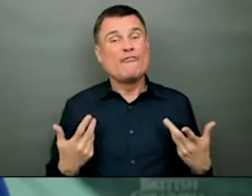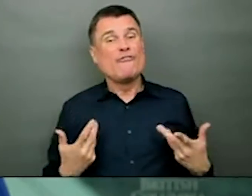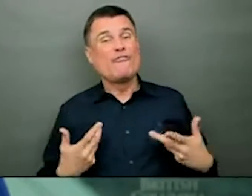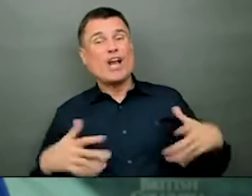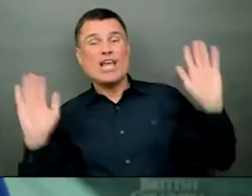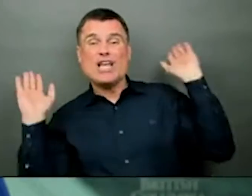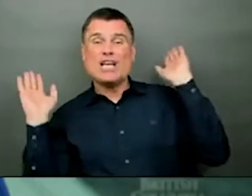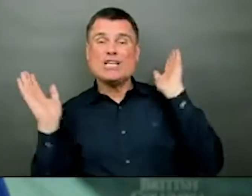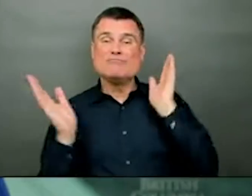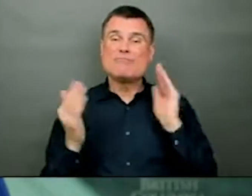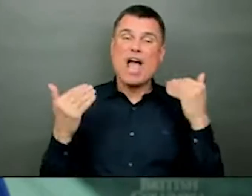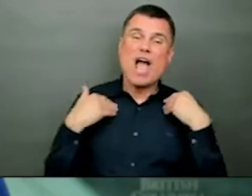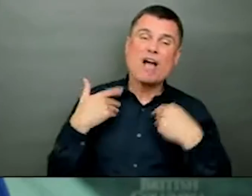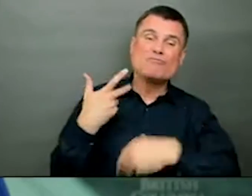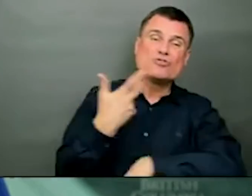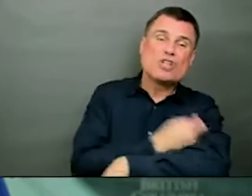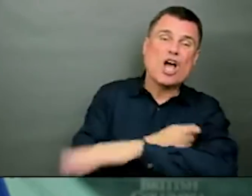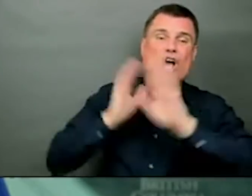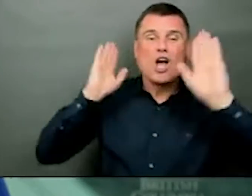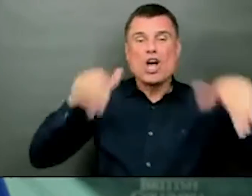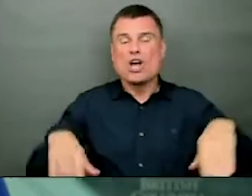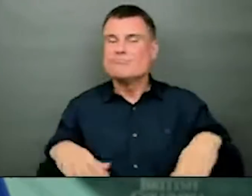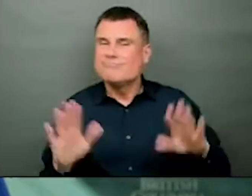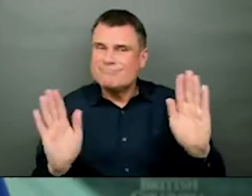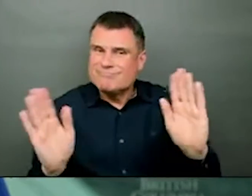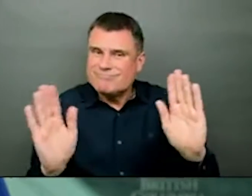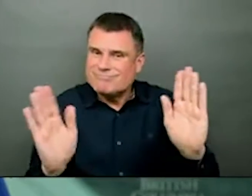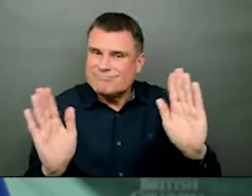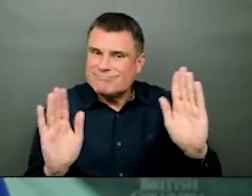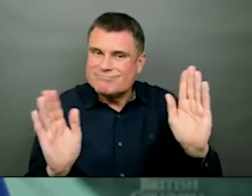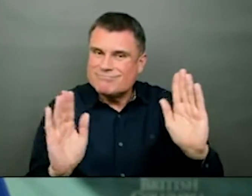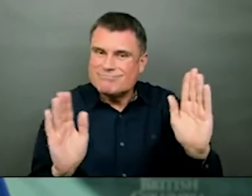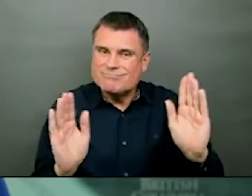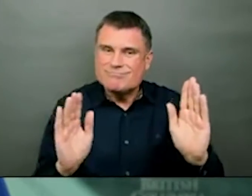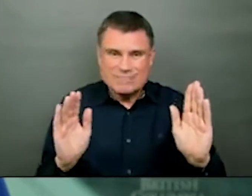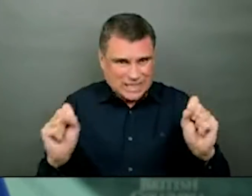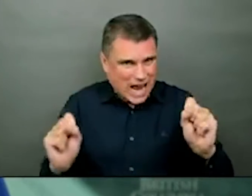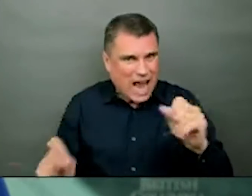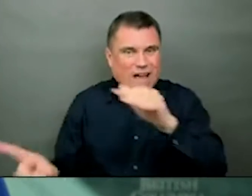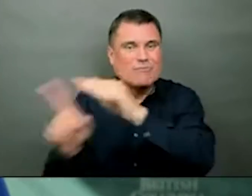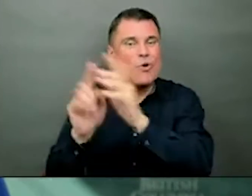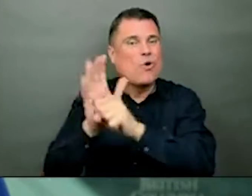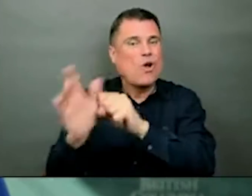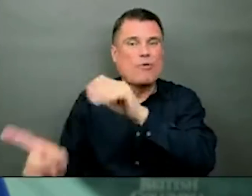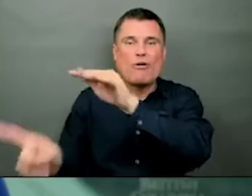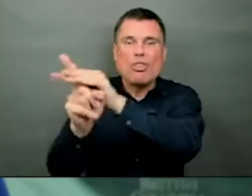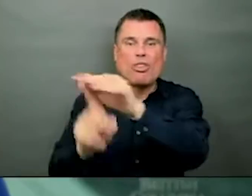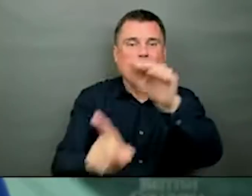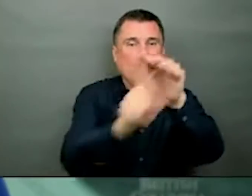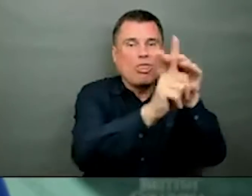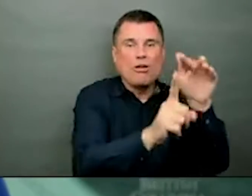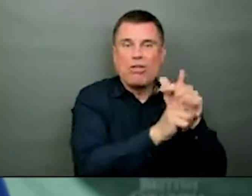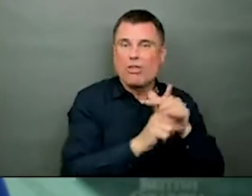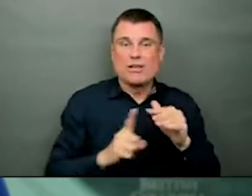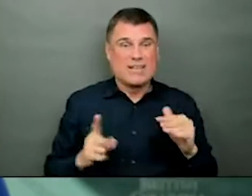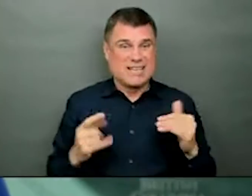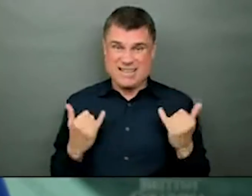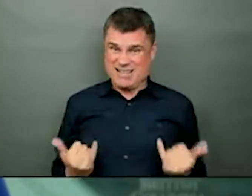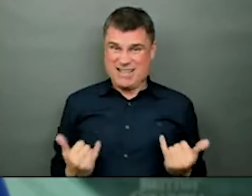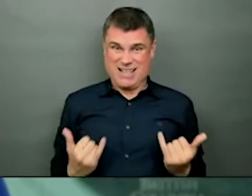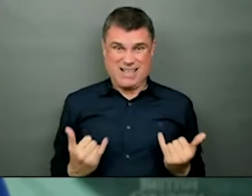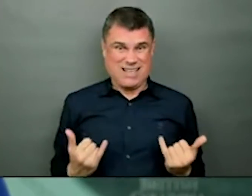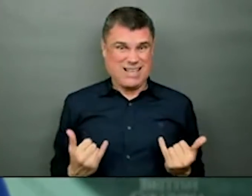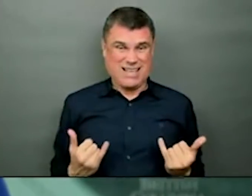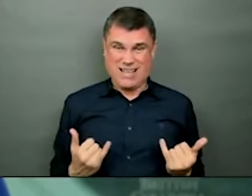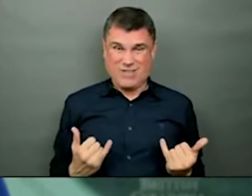makes no sense now to go in person to do karaoke. It makes no sense now, when you can do it